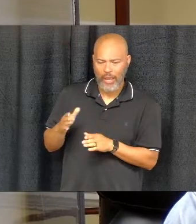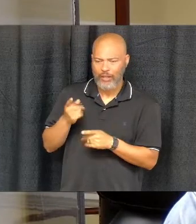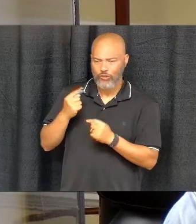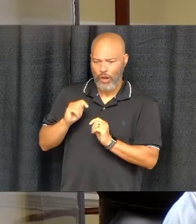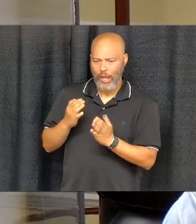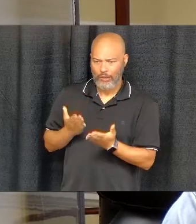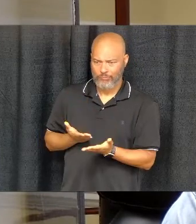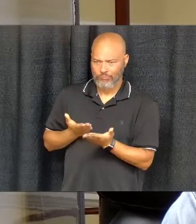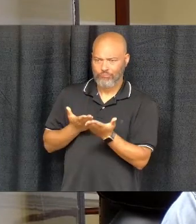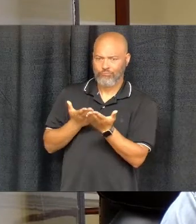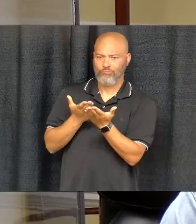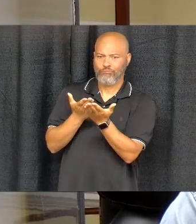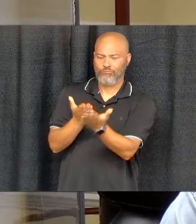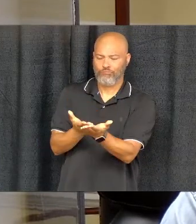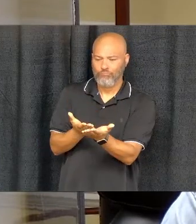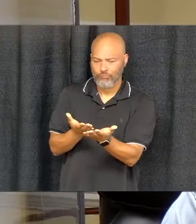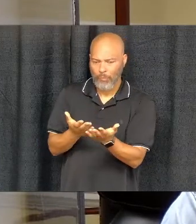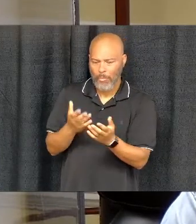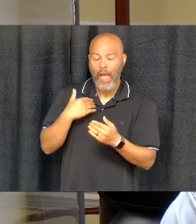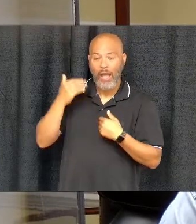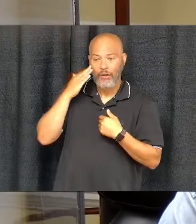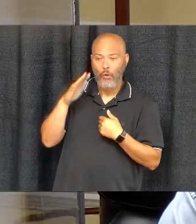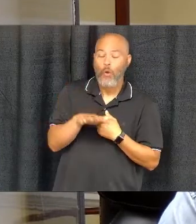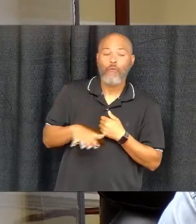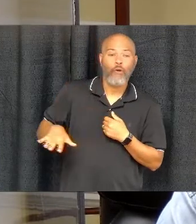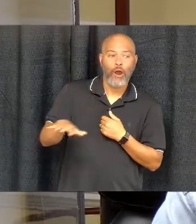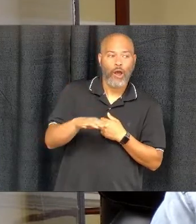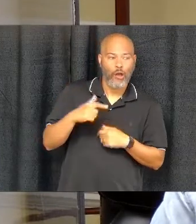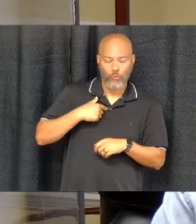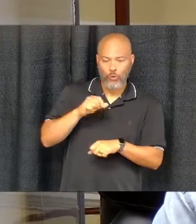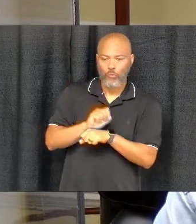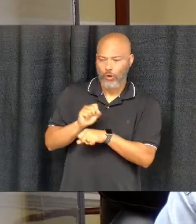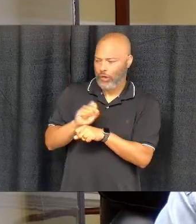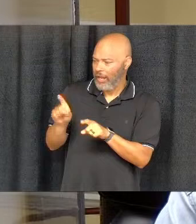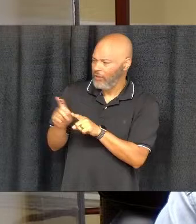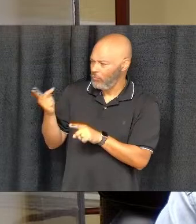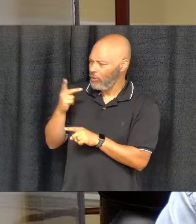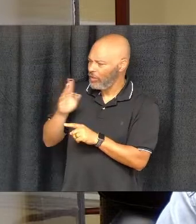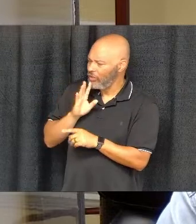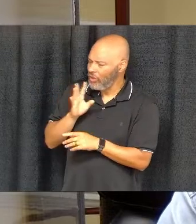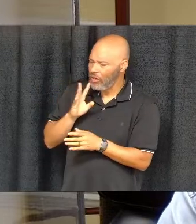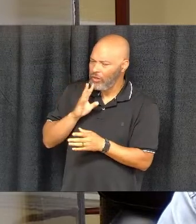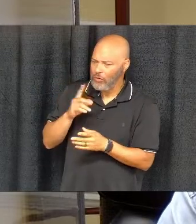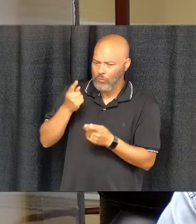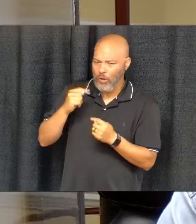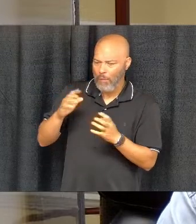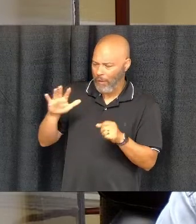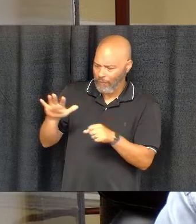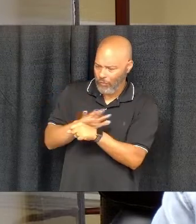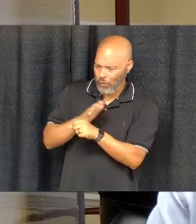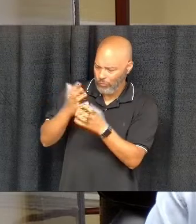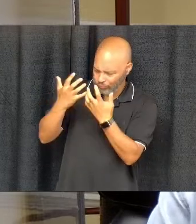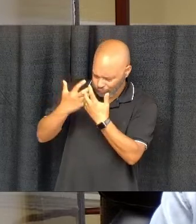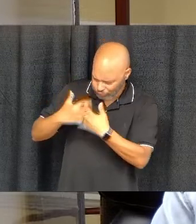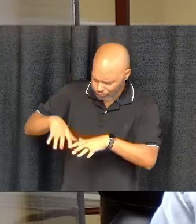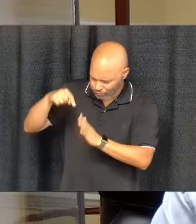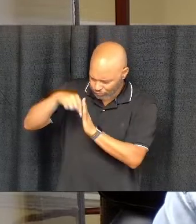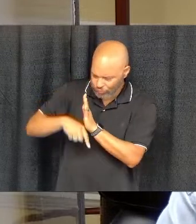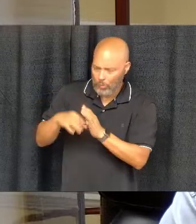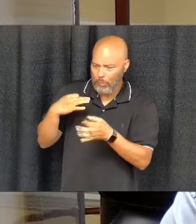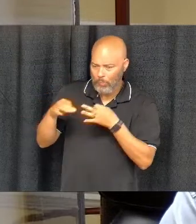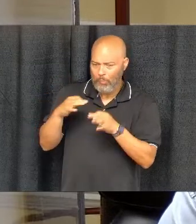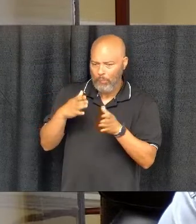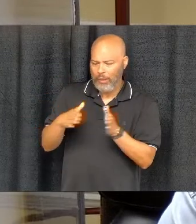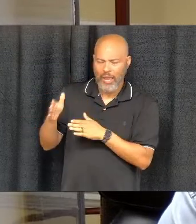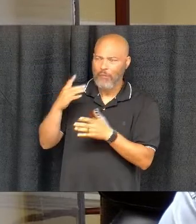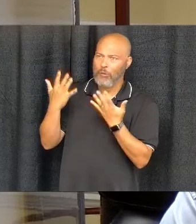with I know that overall we're working, as you and I discussed, we are working on a comprehensive plan, but that's probably